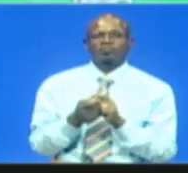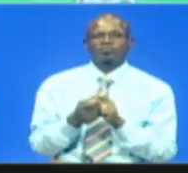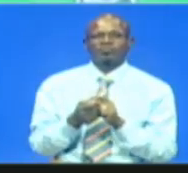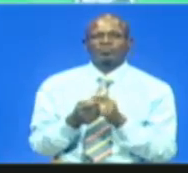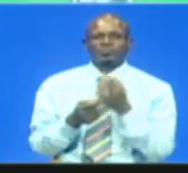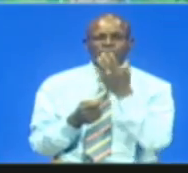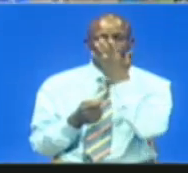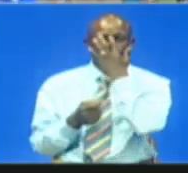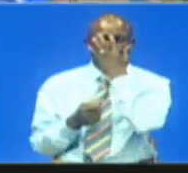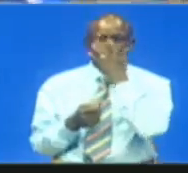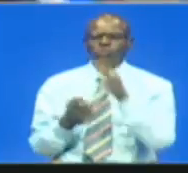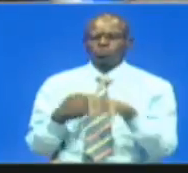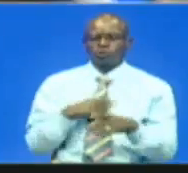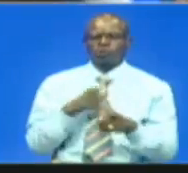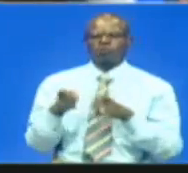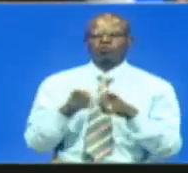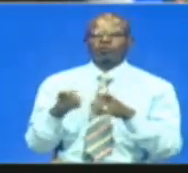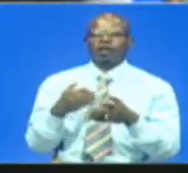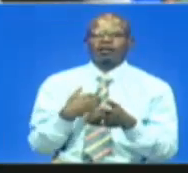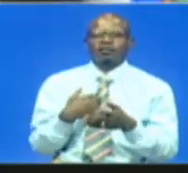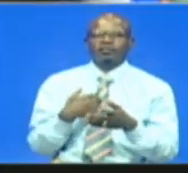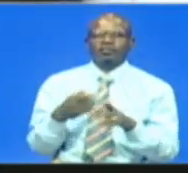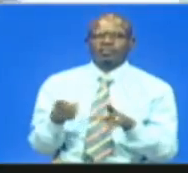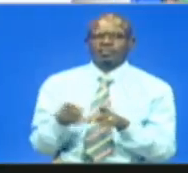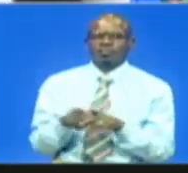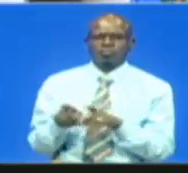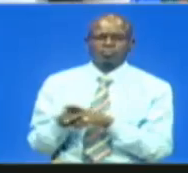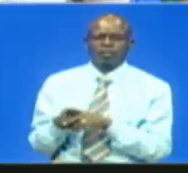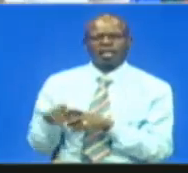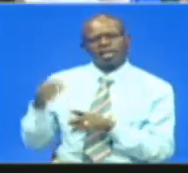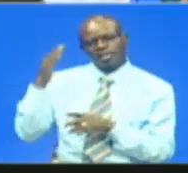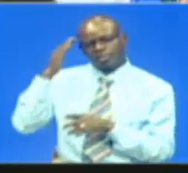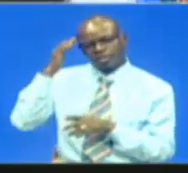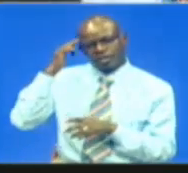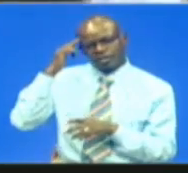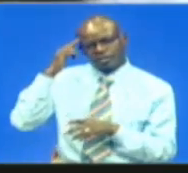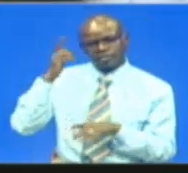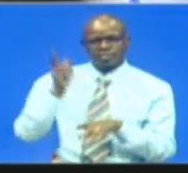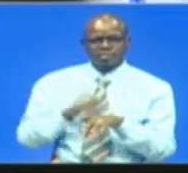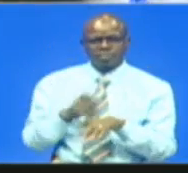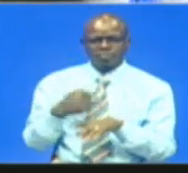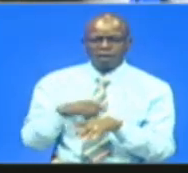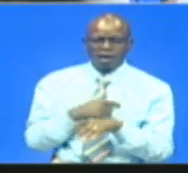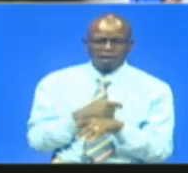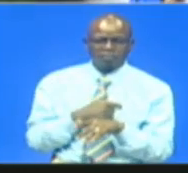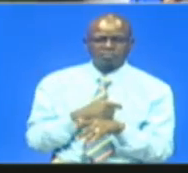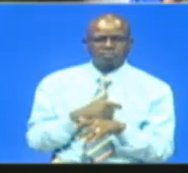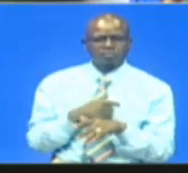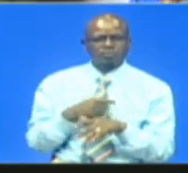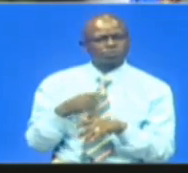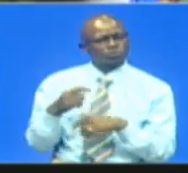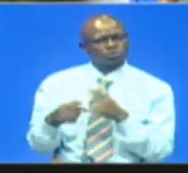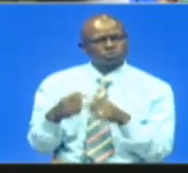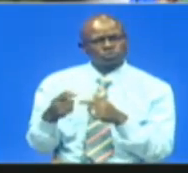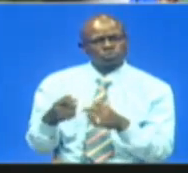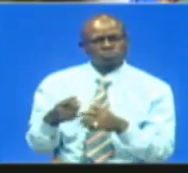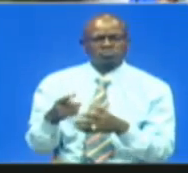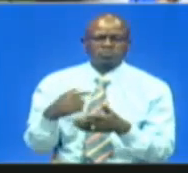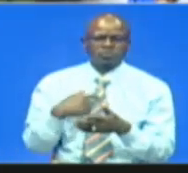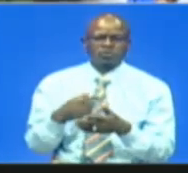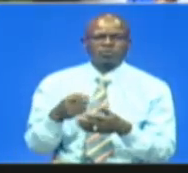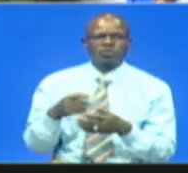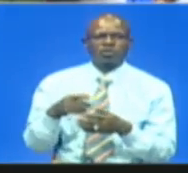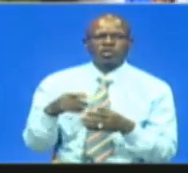We had the control. Disappointed on two counts. I think when we went 3-0 up, we should have controlled the game better. That is one. I think